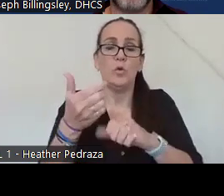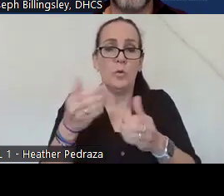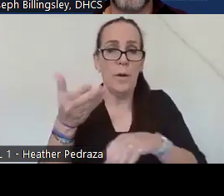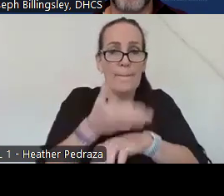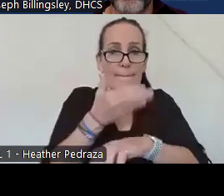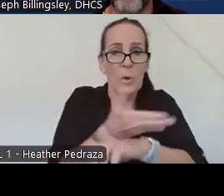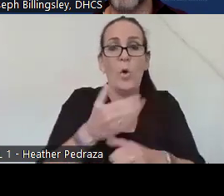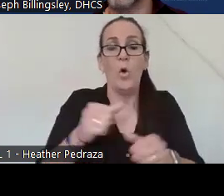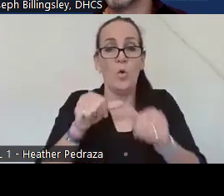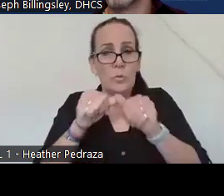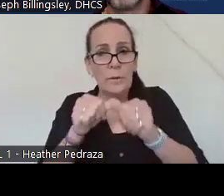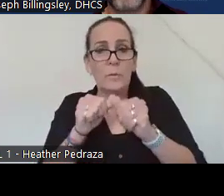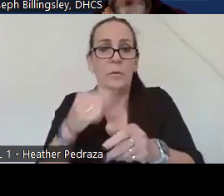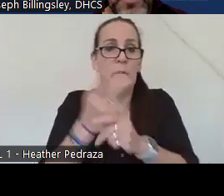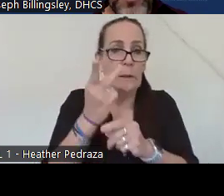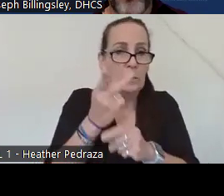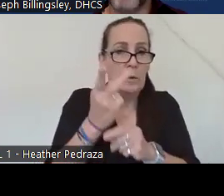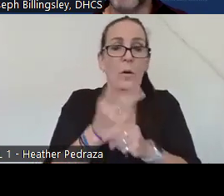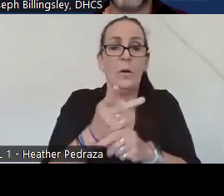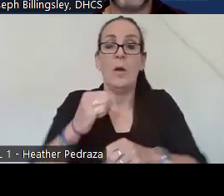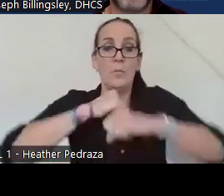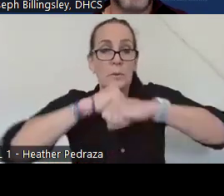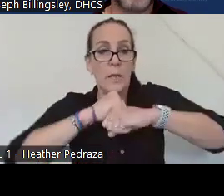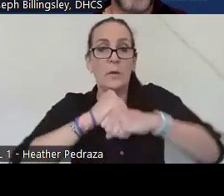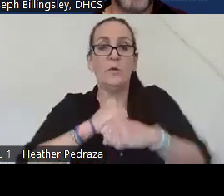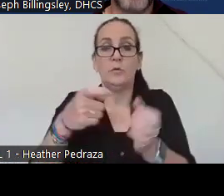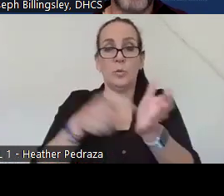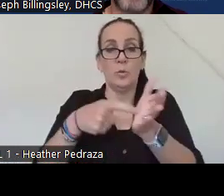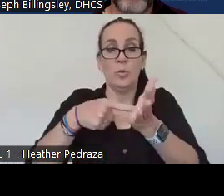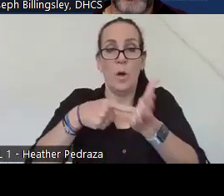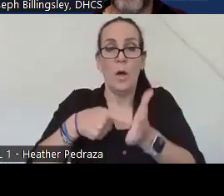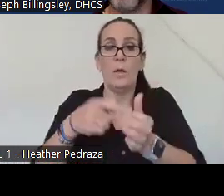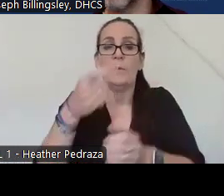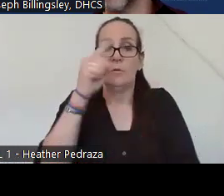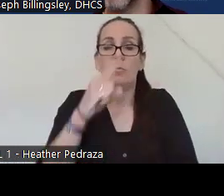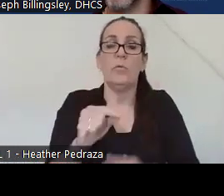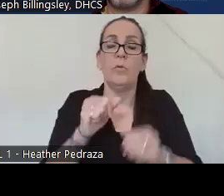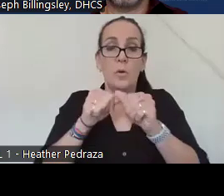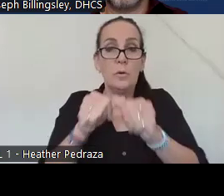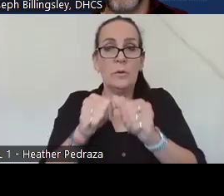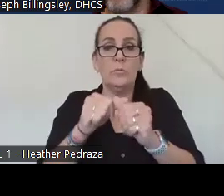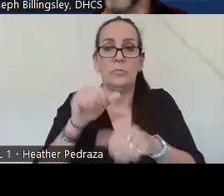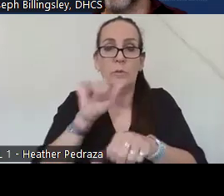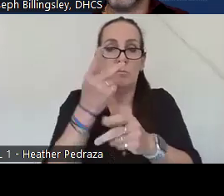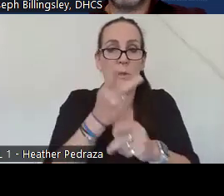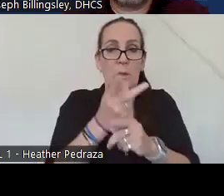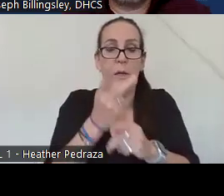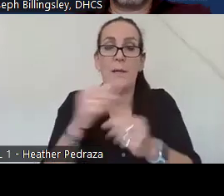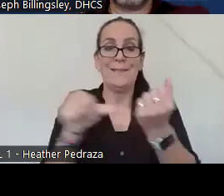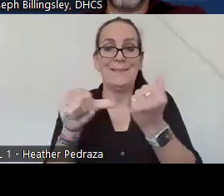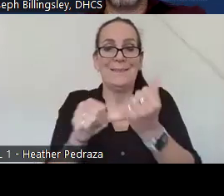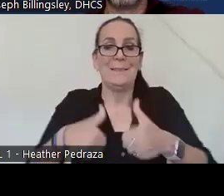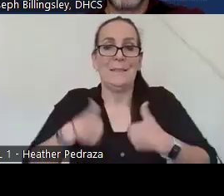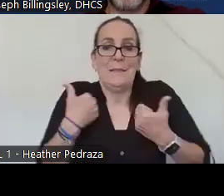current assisted living waiver, home community-based alternative waiver, Medi-Cal waiver program, and multipurpose senior